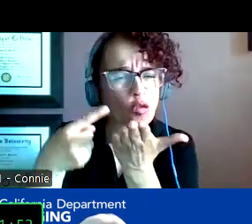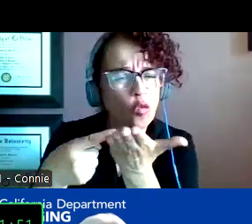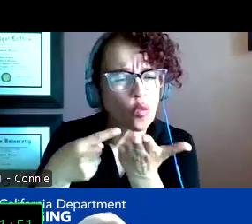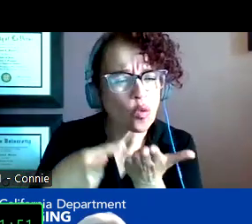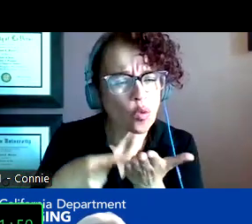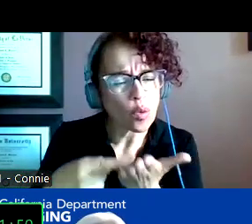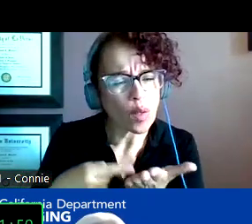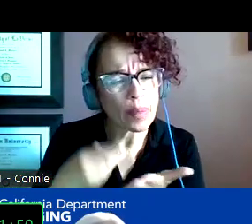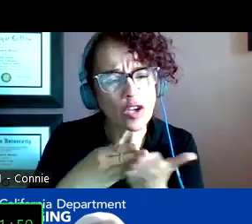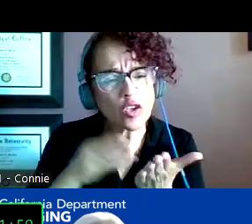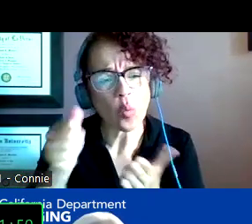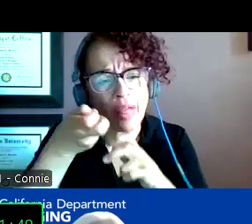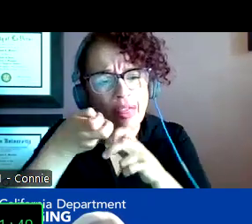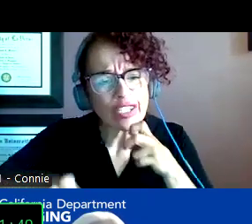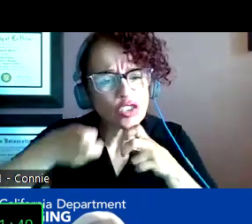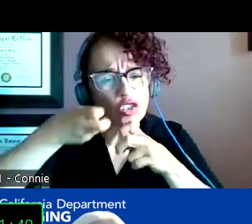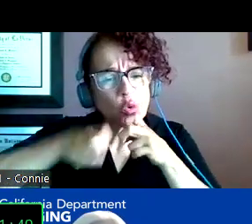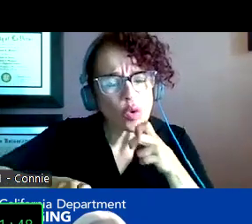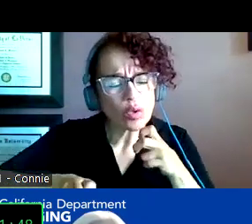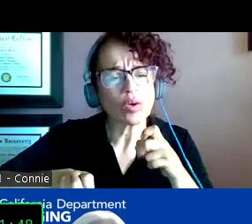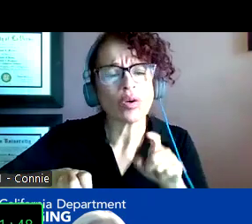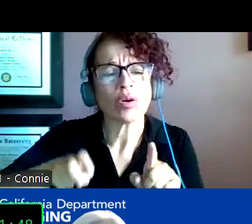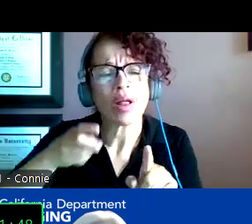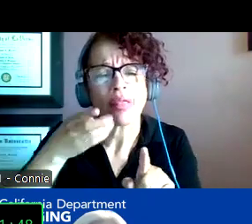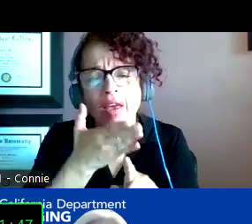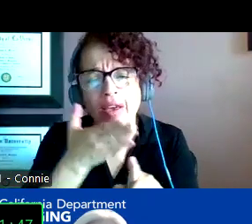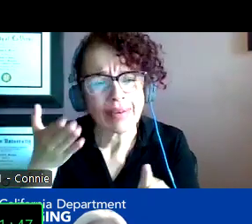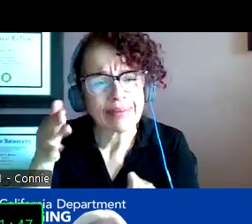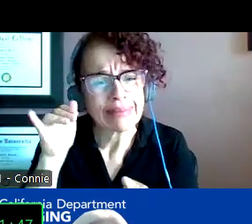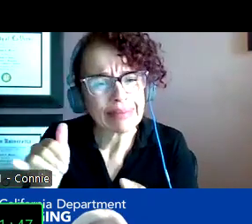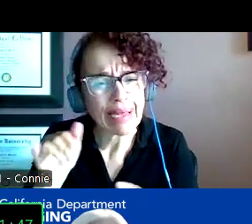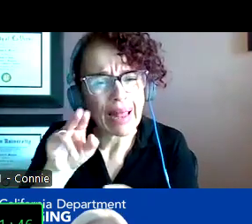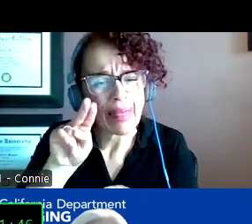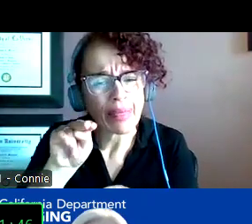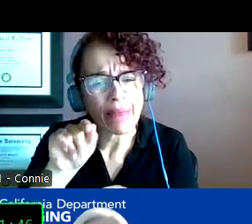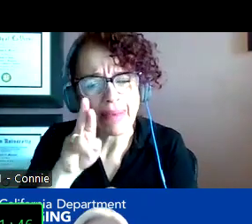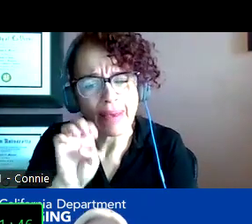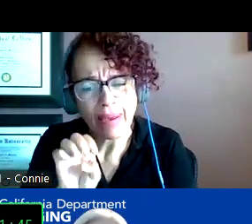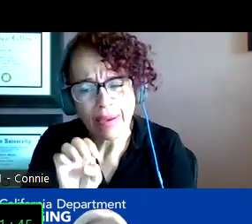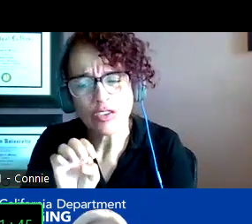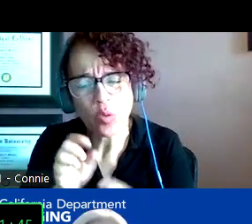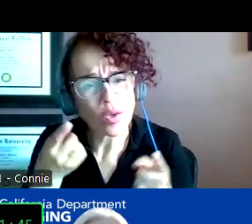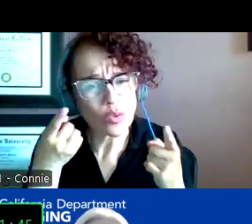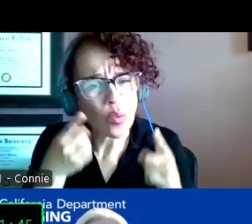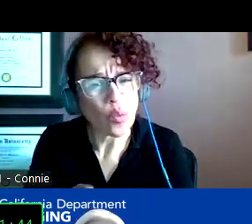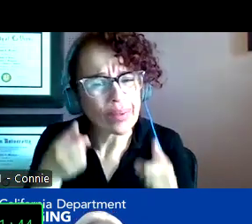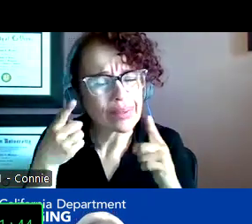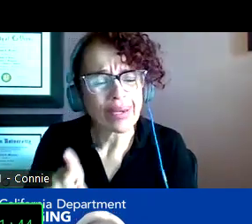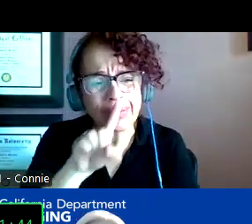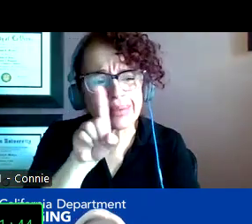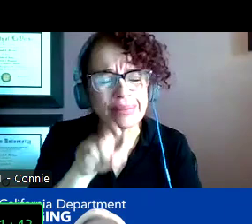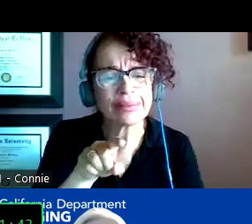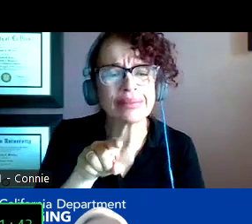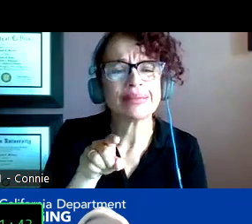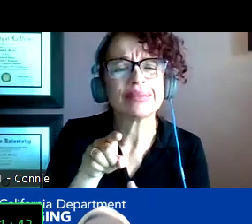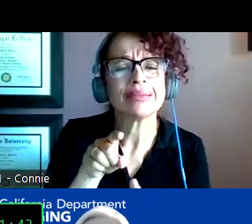as well as some of the other issues and things of that nature going on? Just a